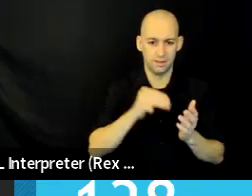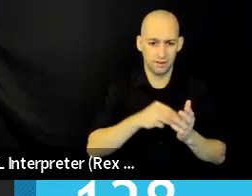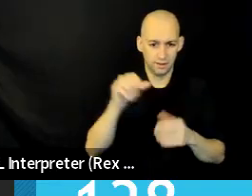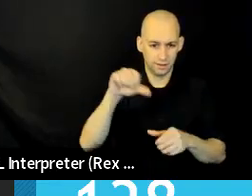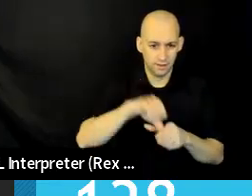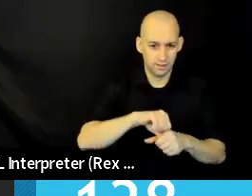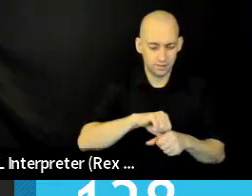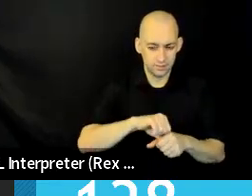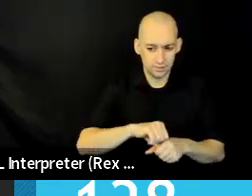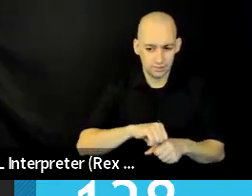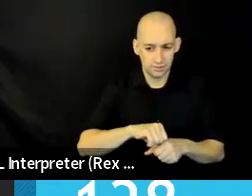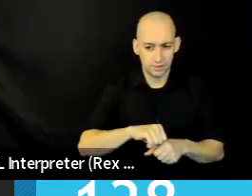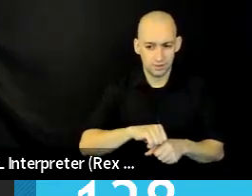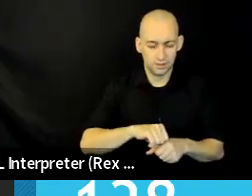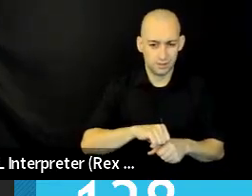diesel and gas.